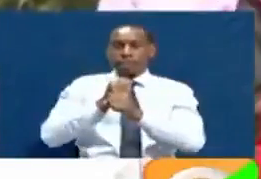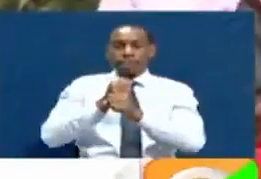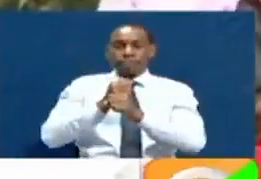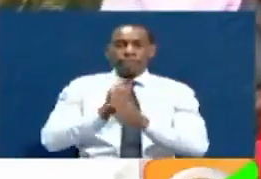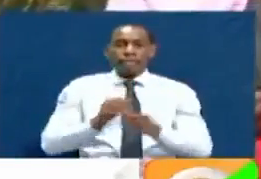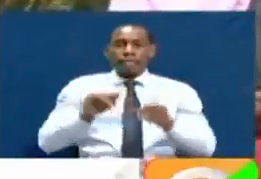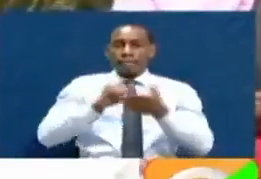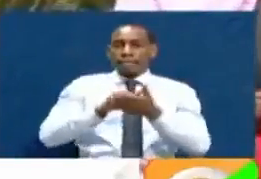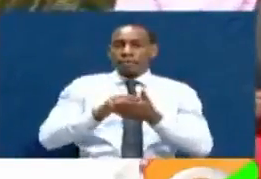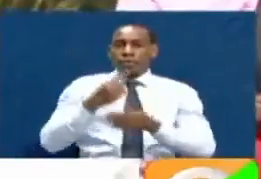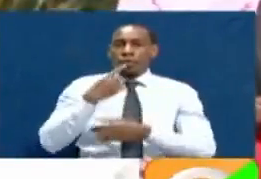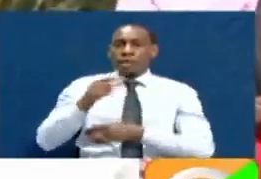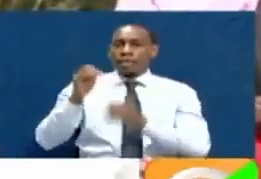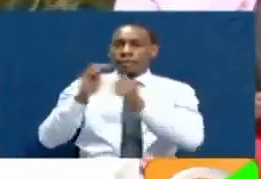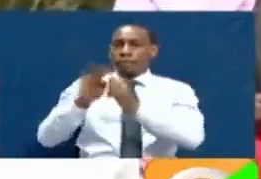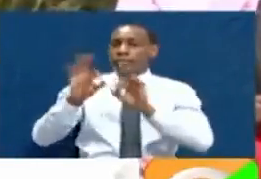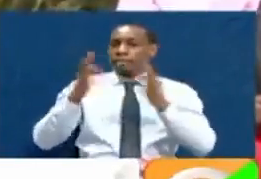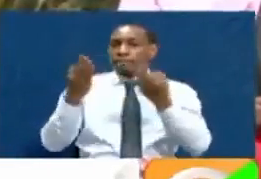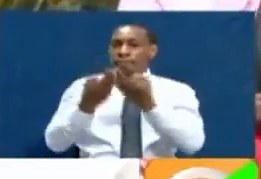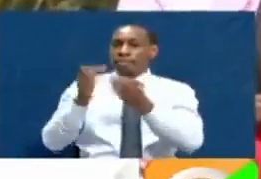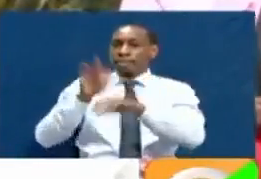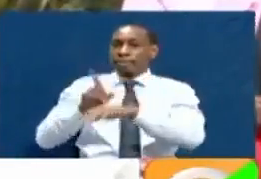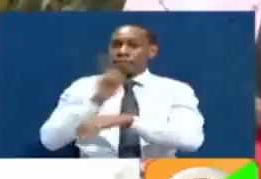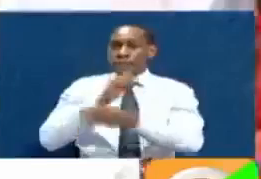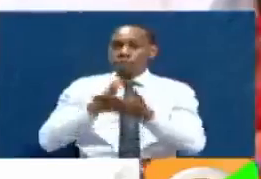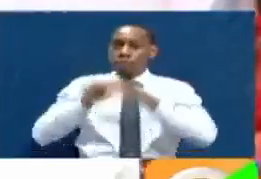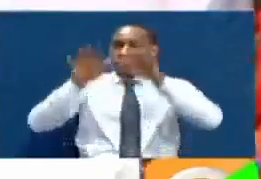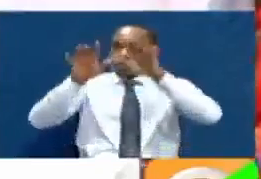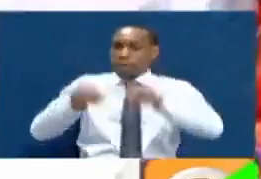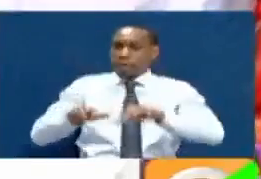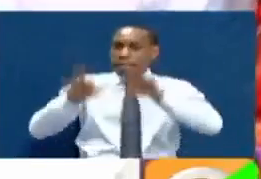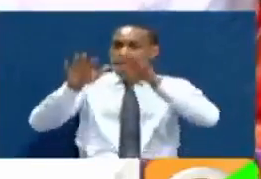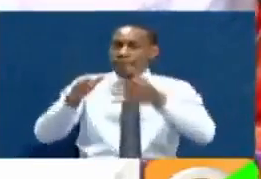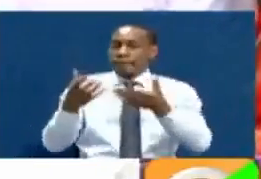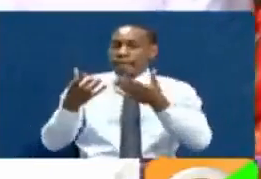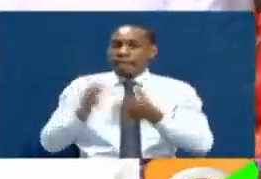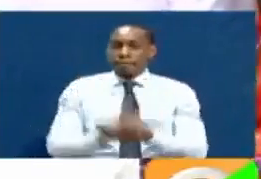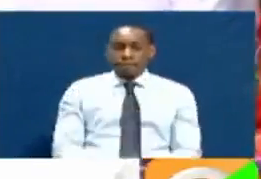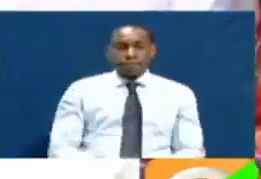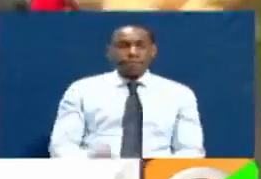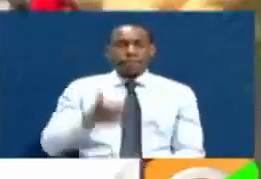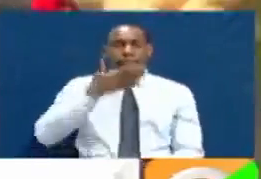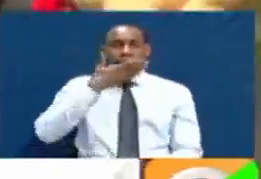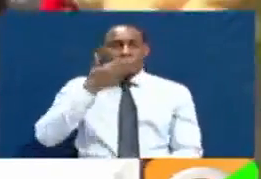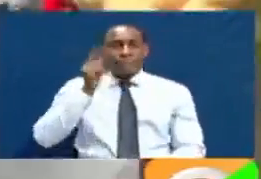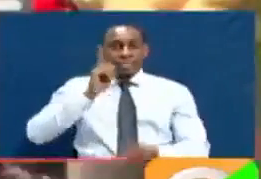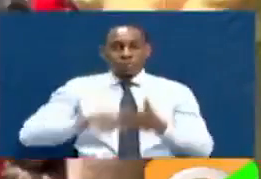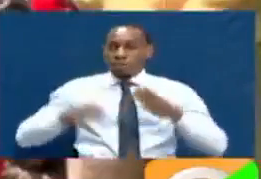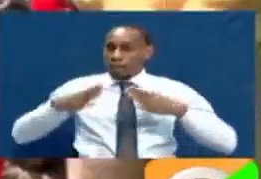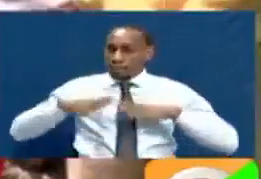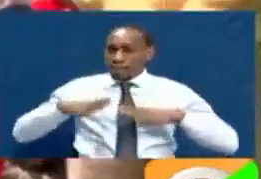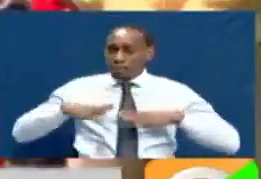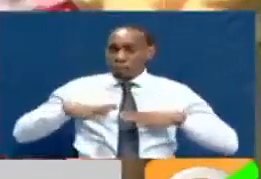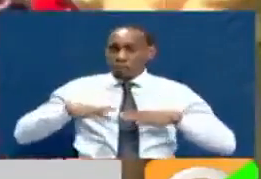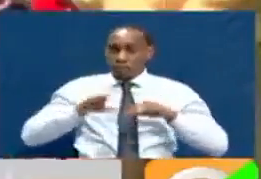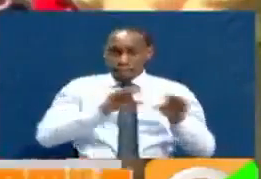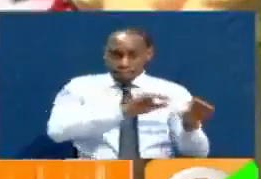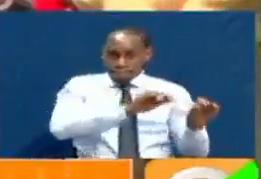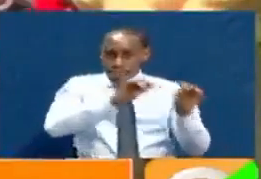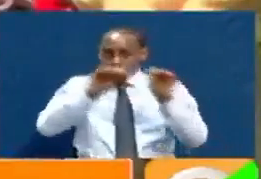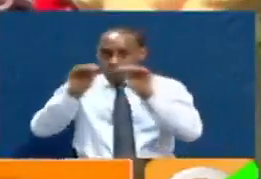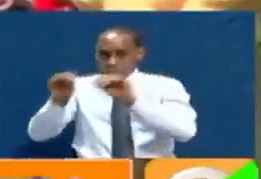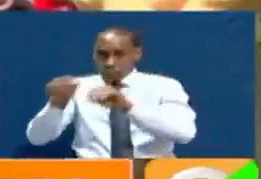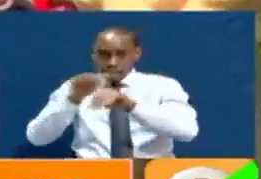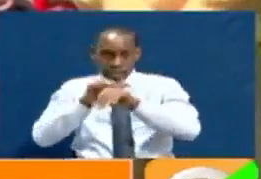area, where 114 families were affected by the heavy rains. Afadhali watu waweze kuhama